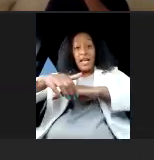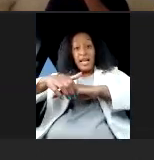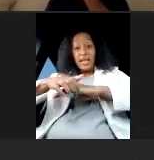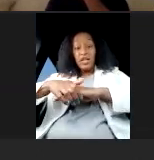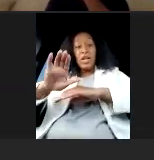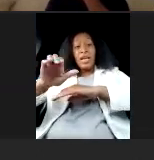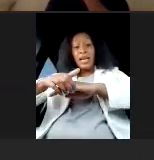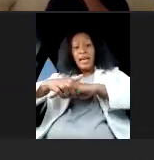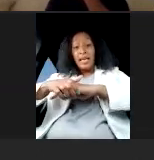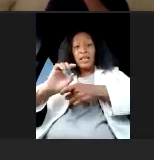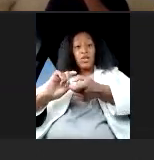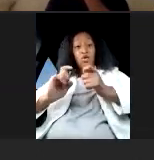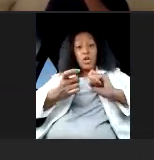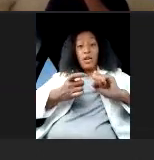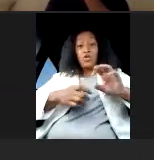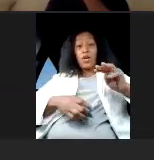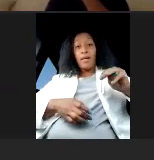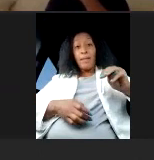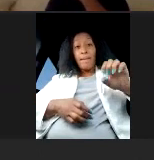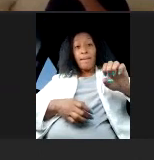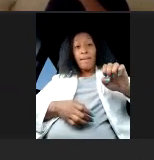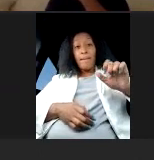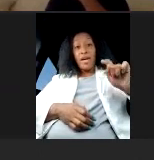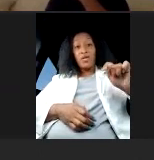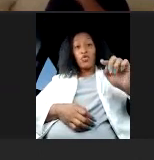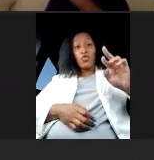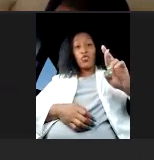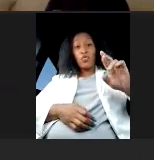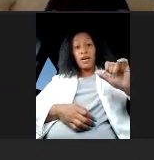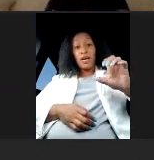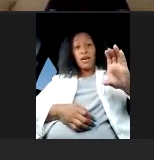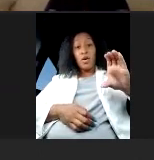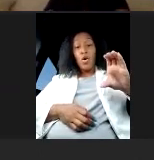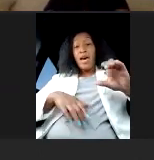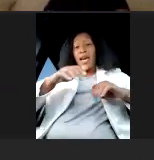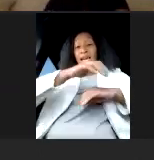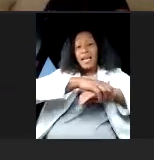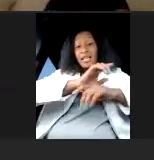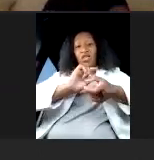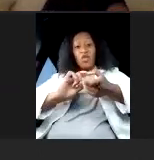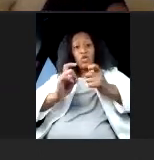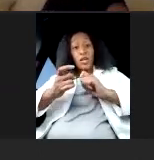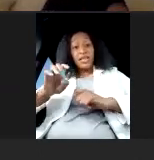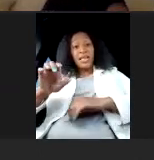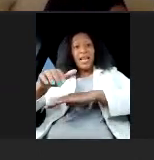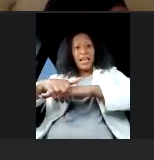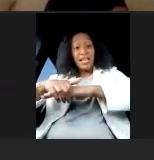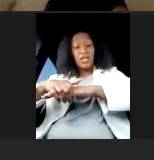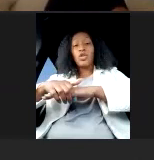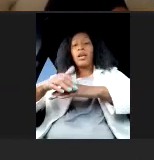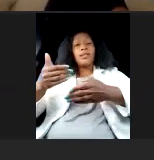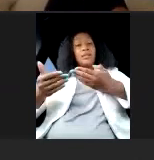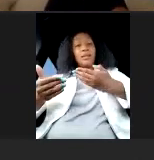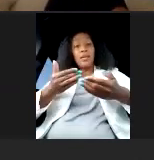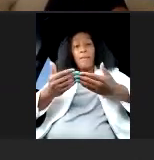to metric, English to English, it doesn't matter, because with a conversion factor, I can